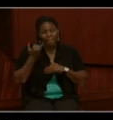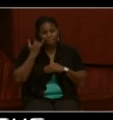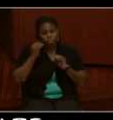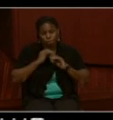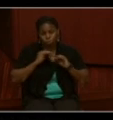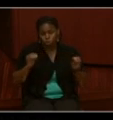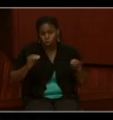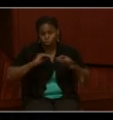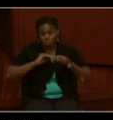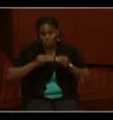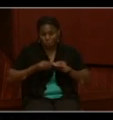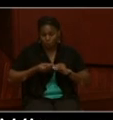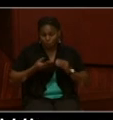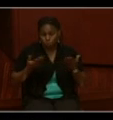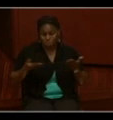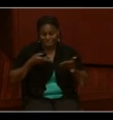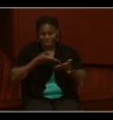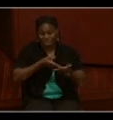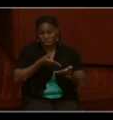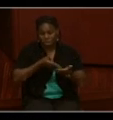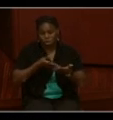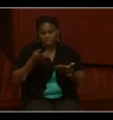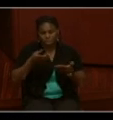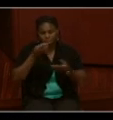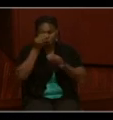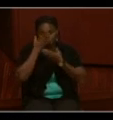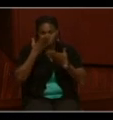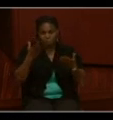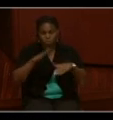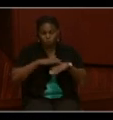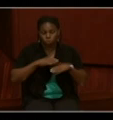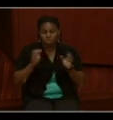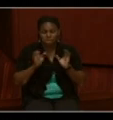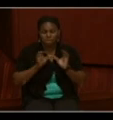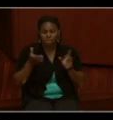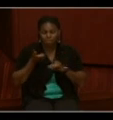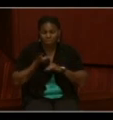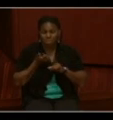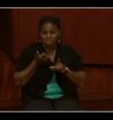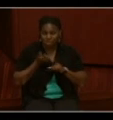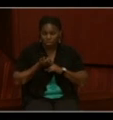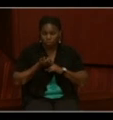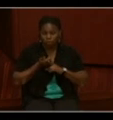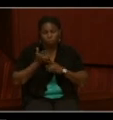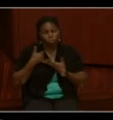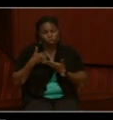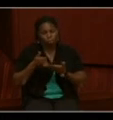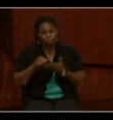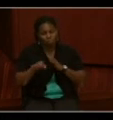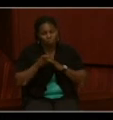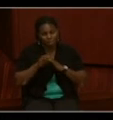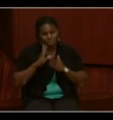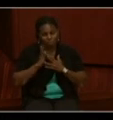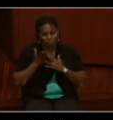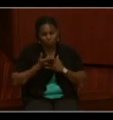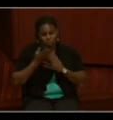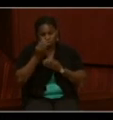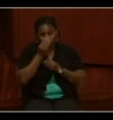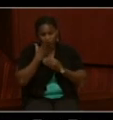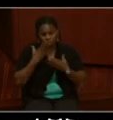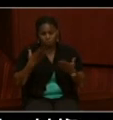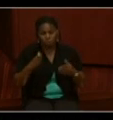file numbers or annotations, the information on the certificate itself can help find the file. This information